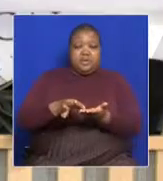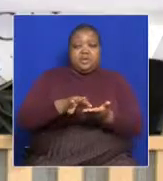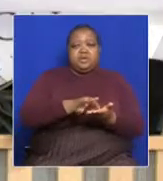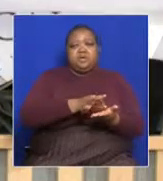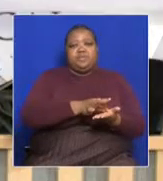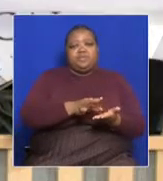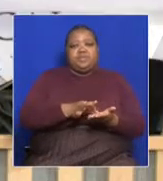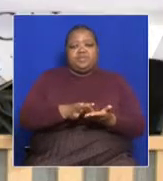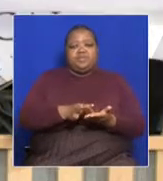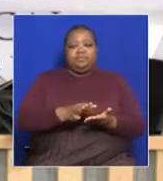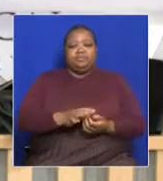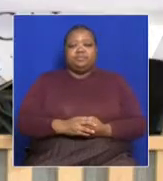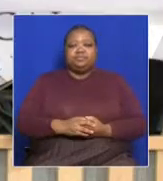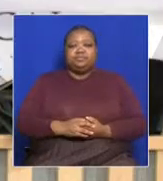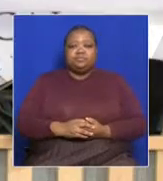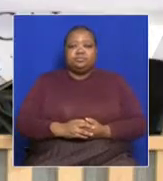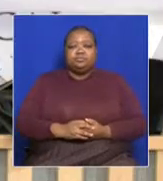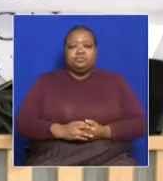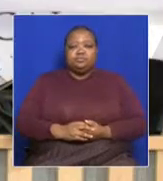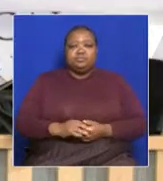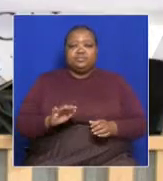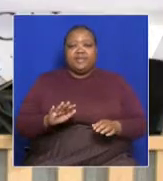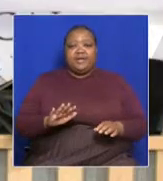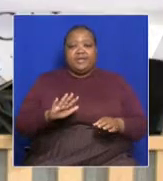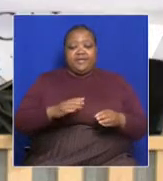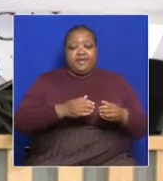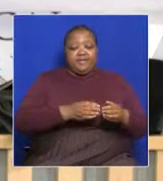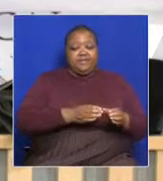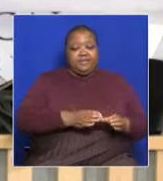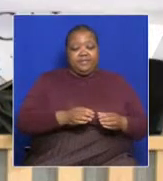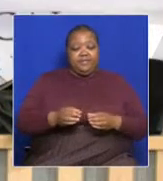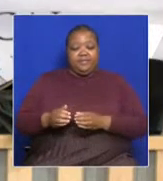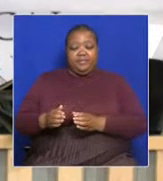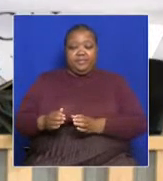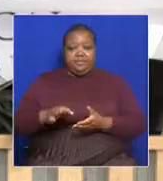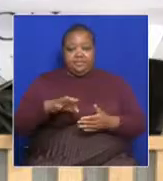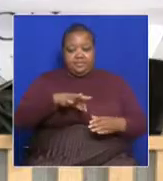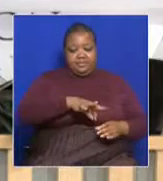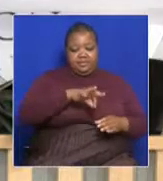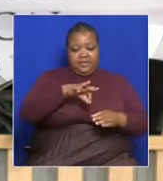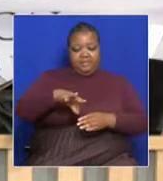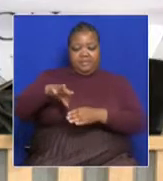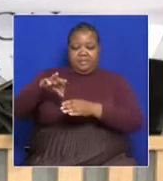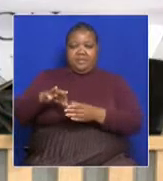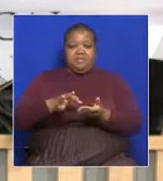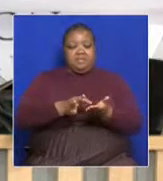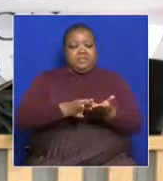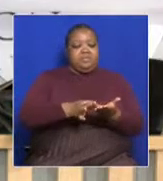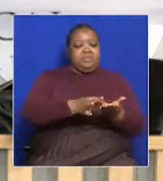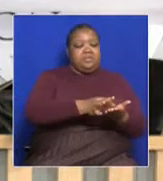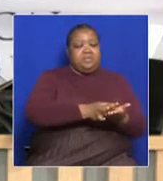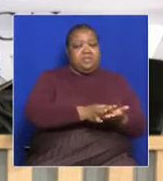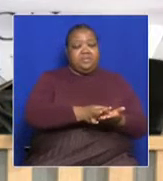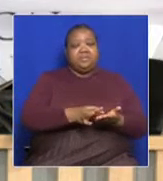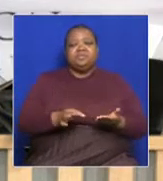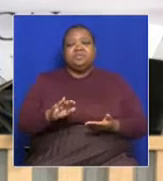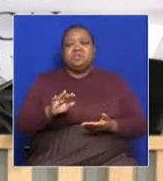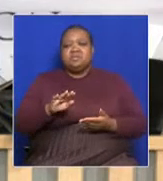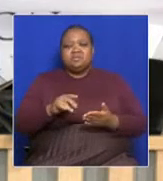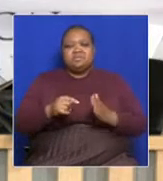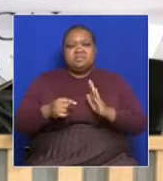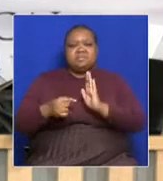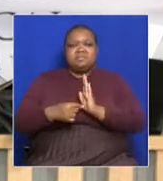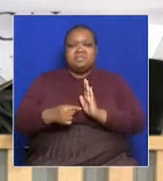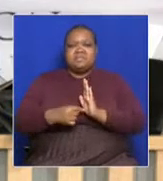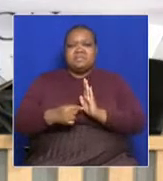about 5 bricks. Yes. That doesn't seem to comply with this,